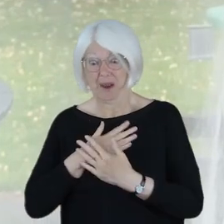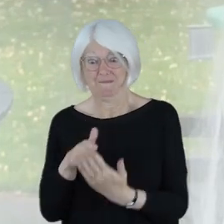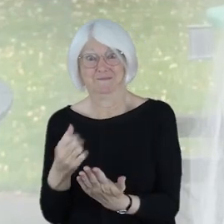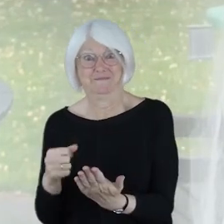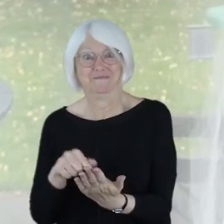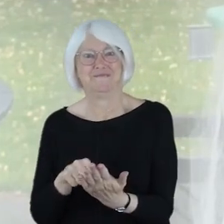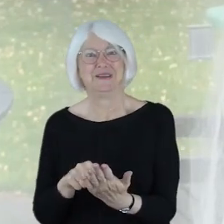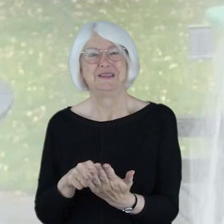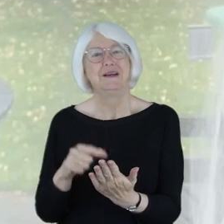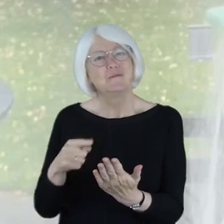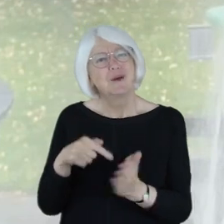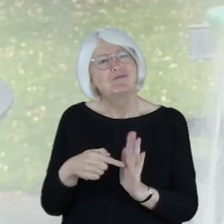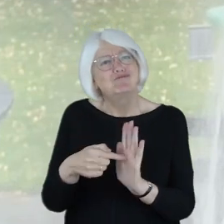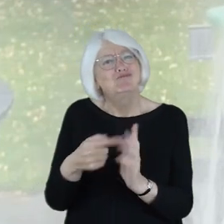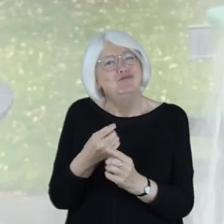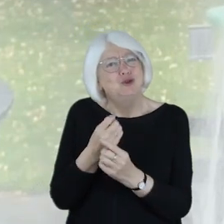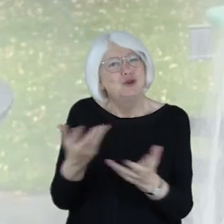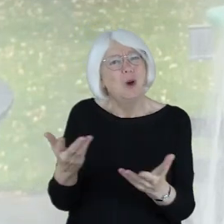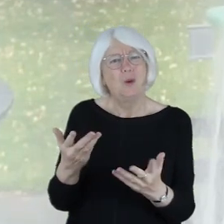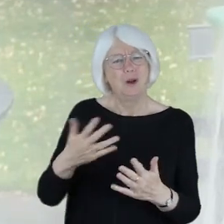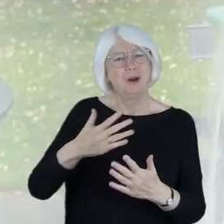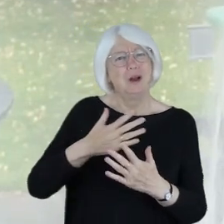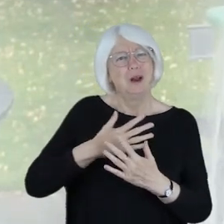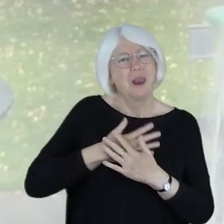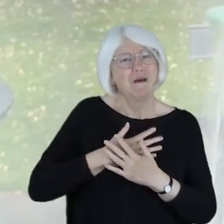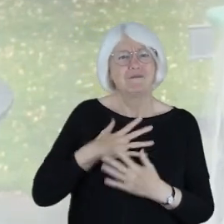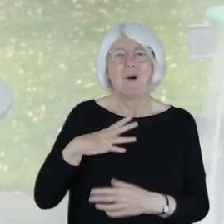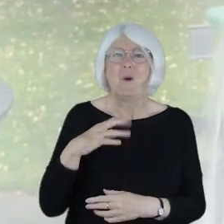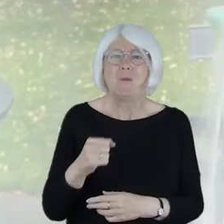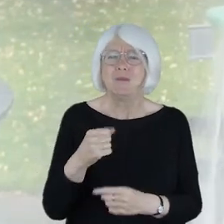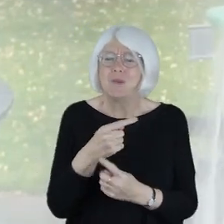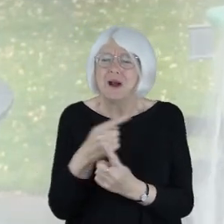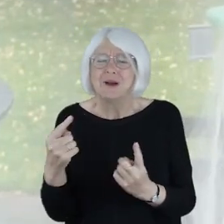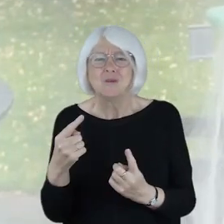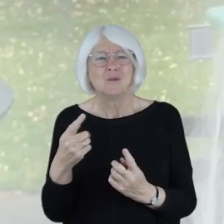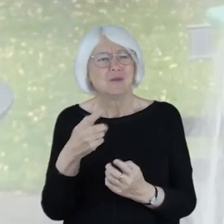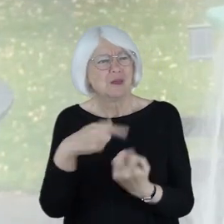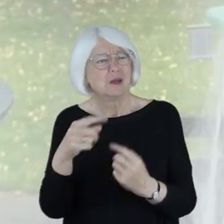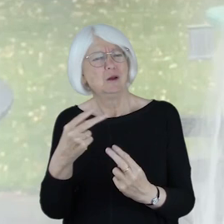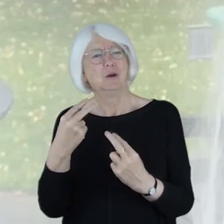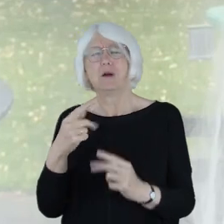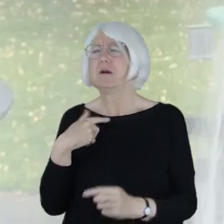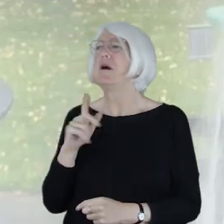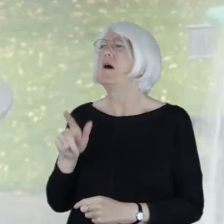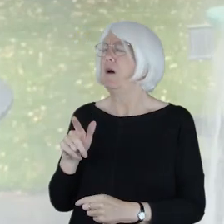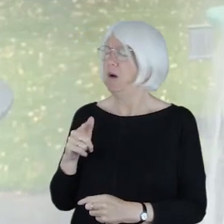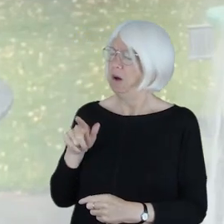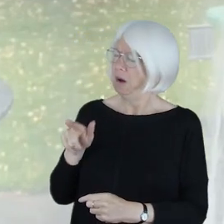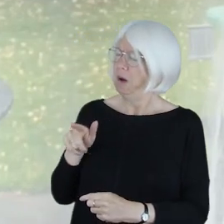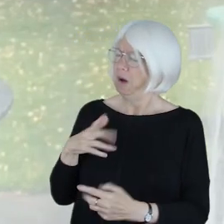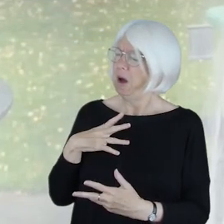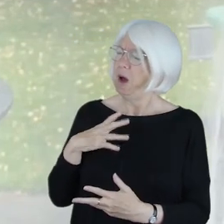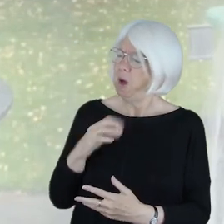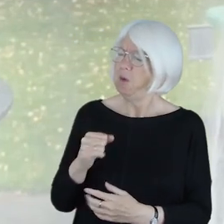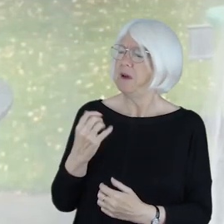love to anybody that you walk into, that just wants to look at you, and you can be open